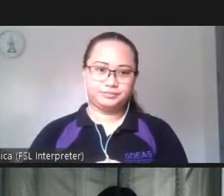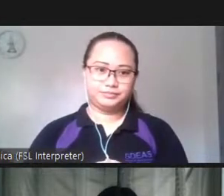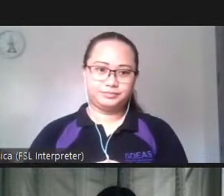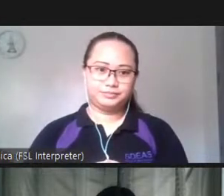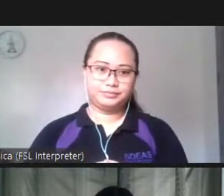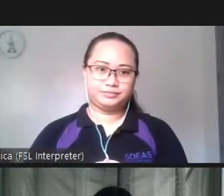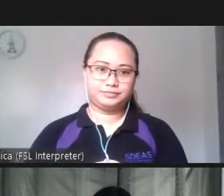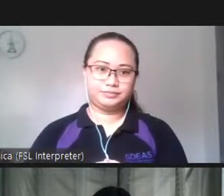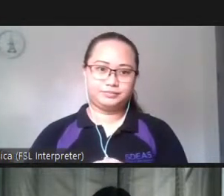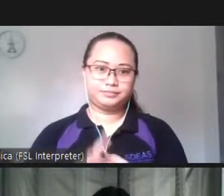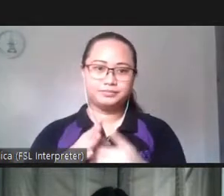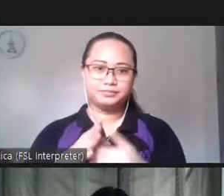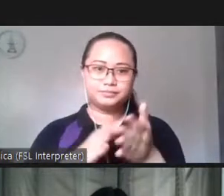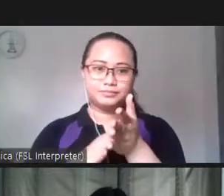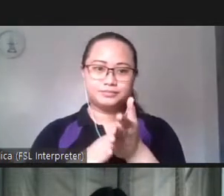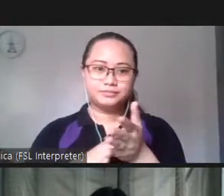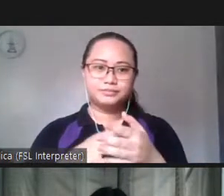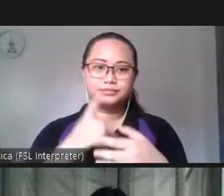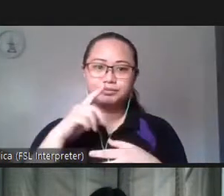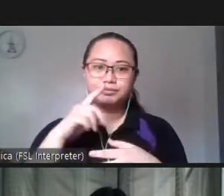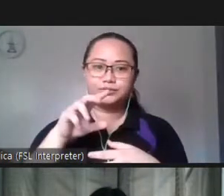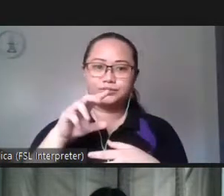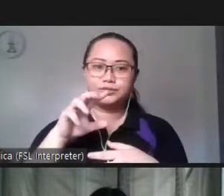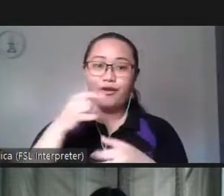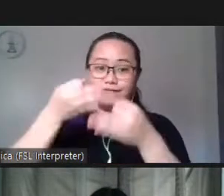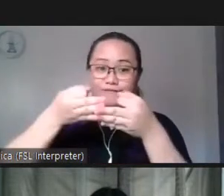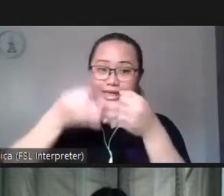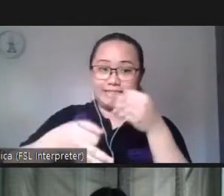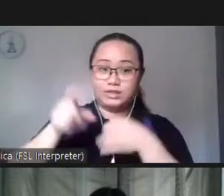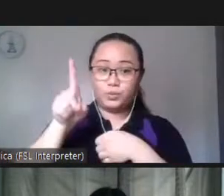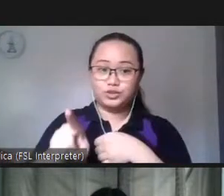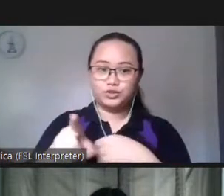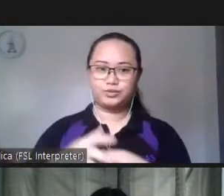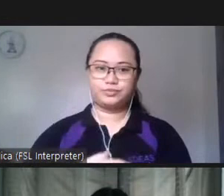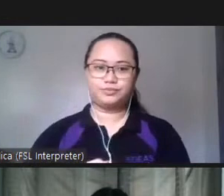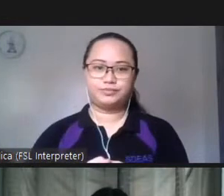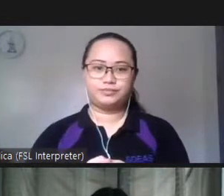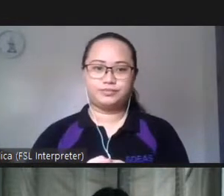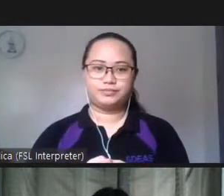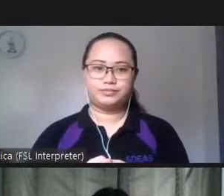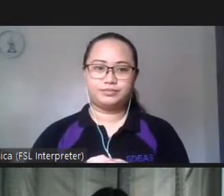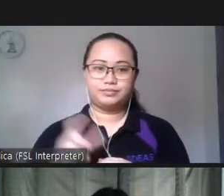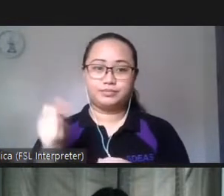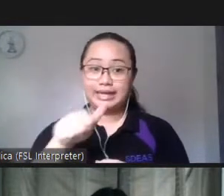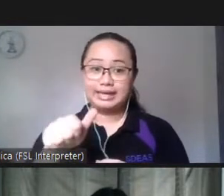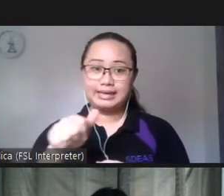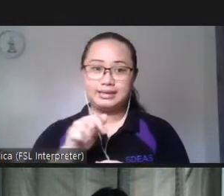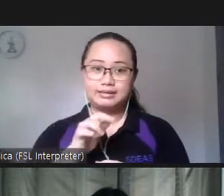For our final question, any speaker can answer this po.